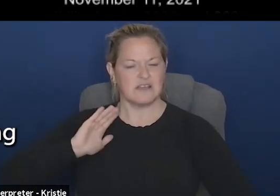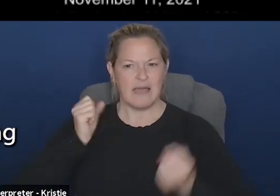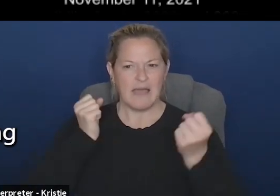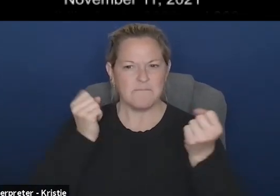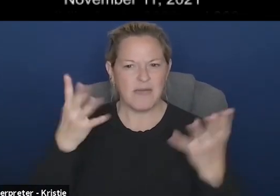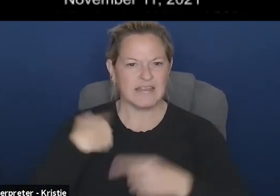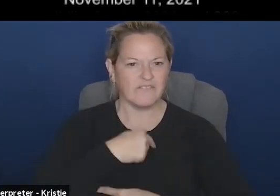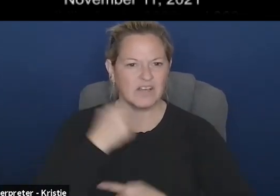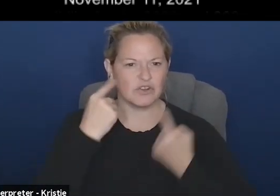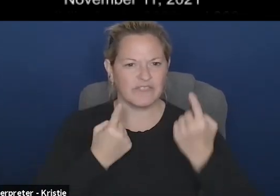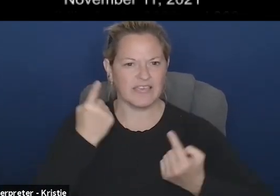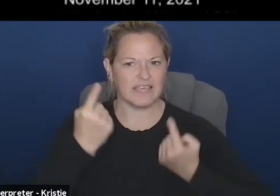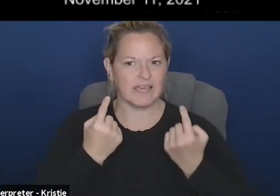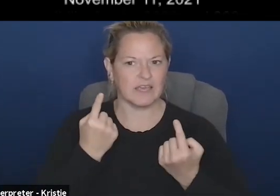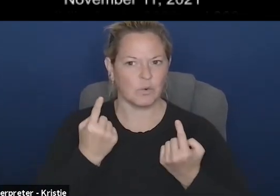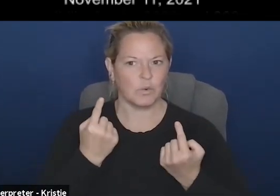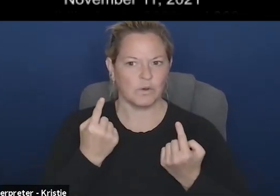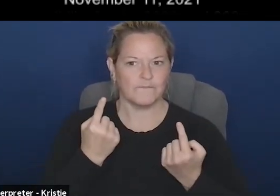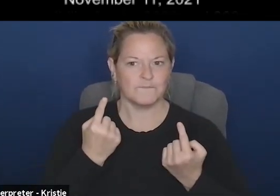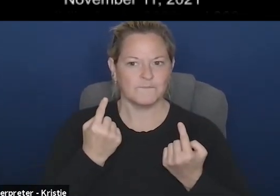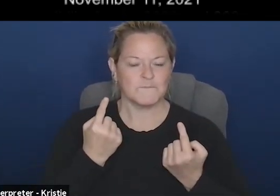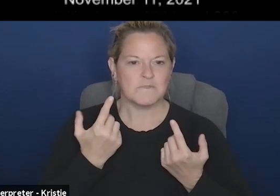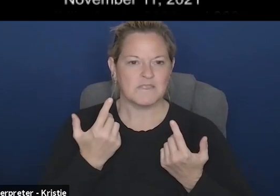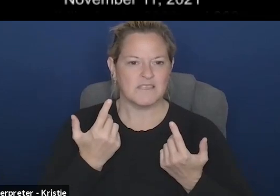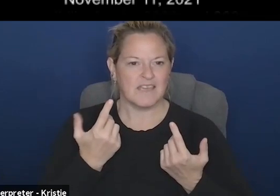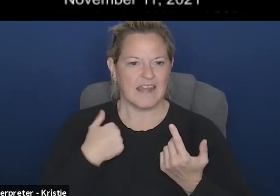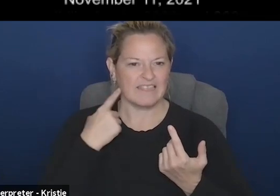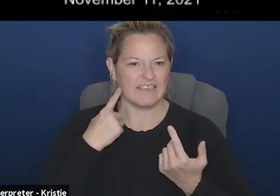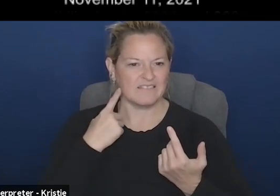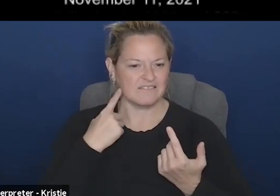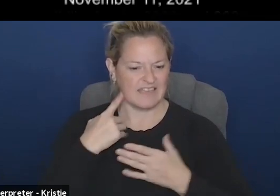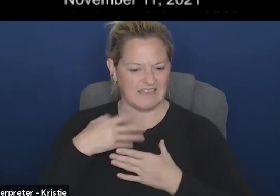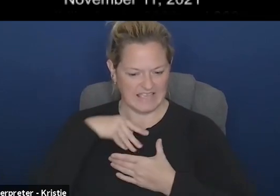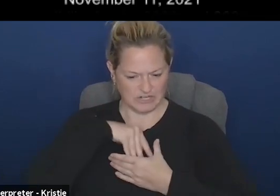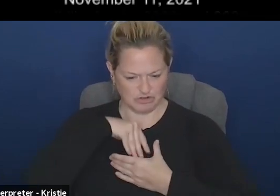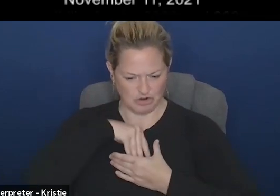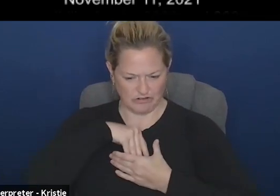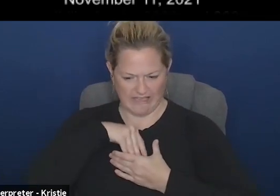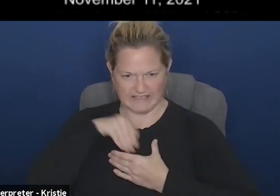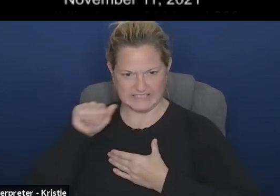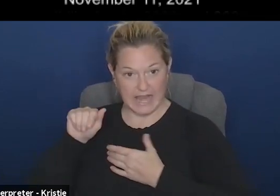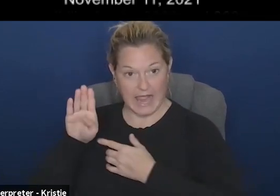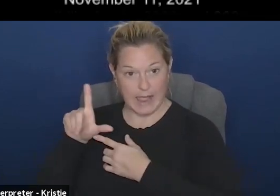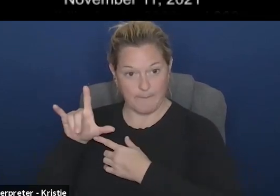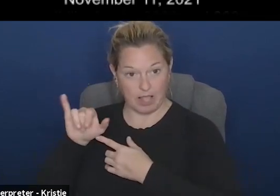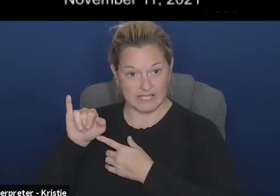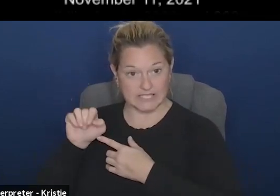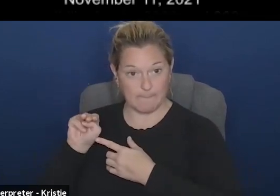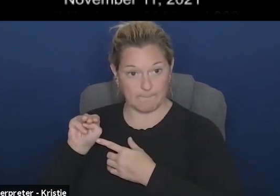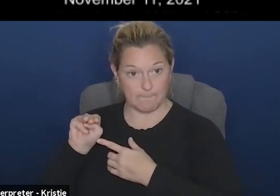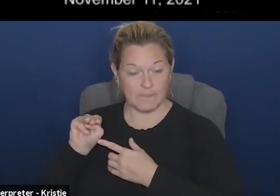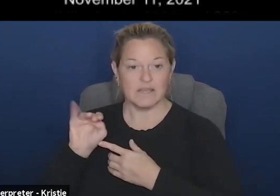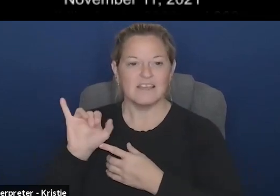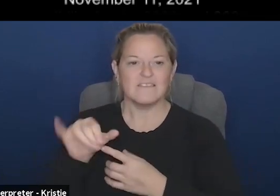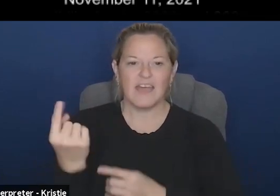about these days. And certainly internalized ableism is one of these areas that not only